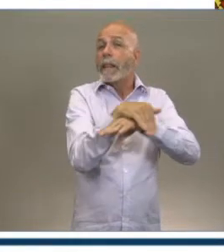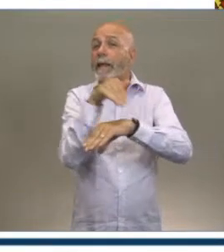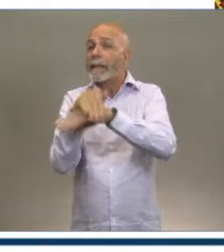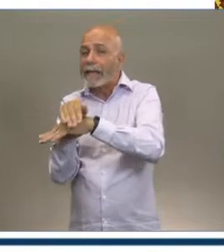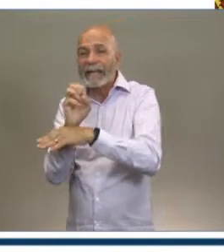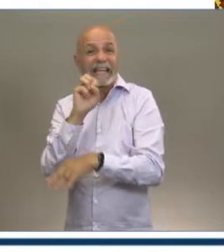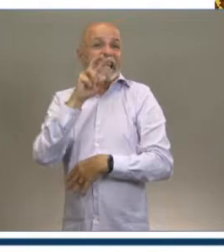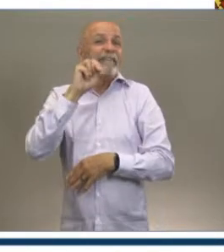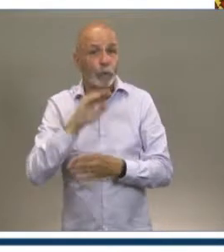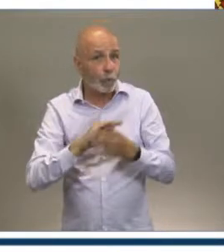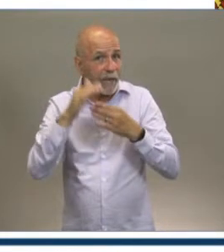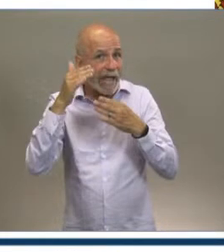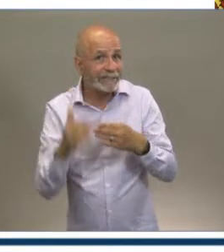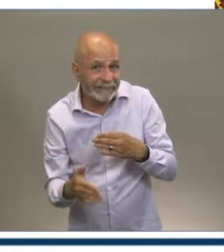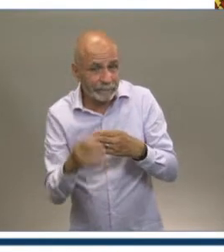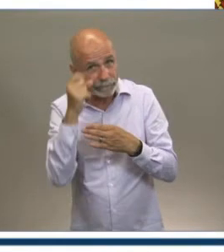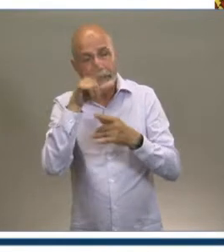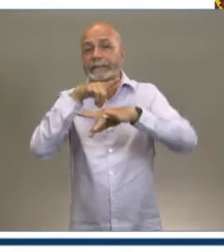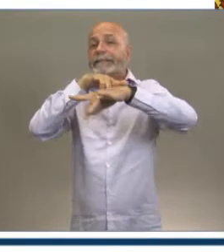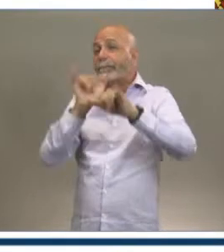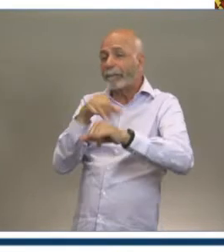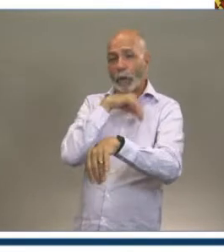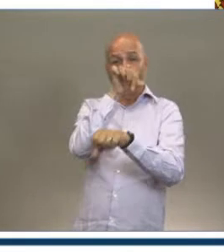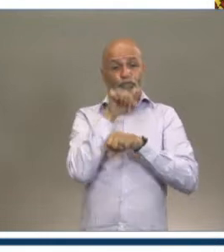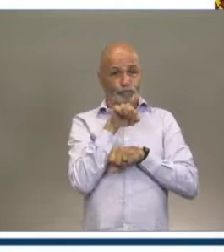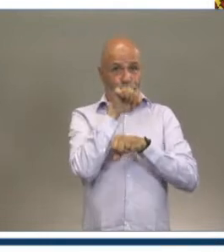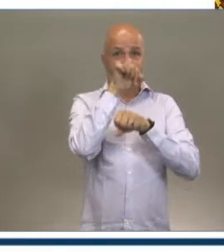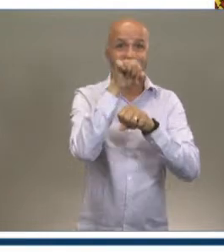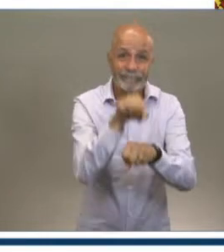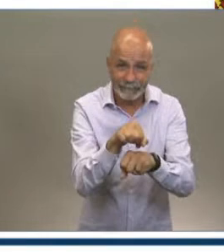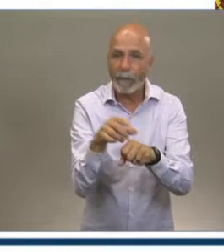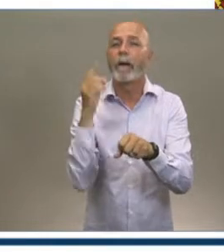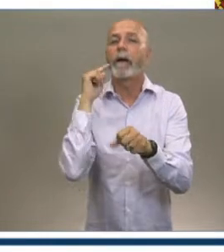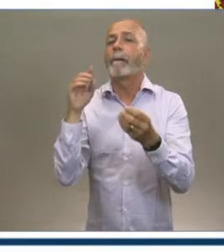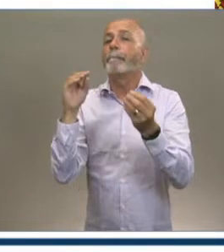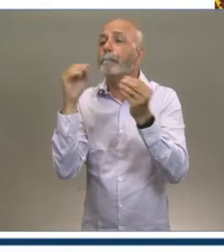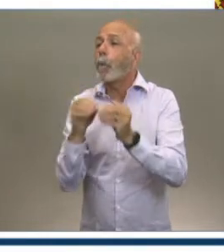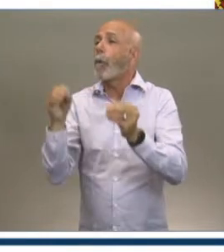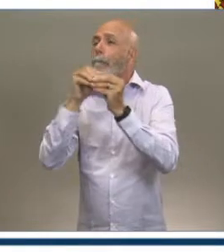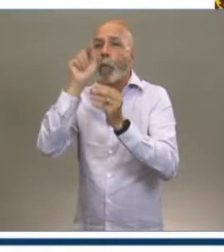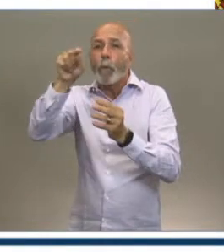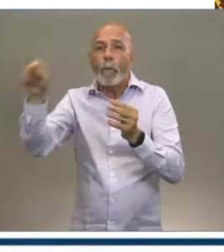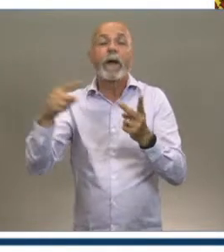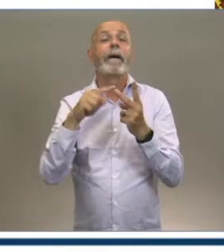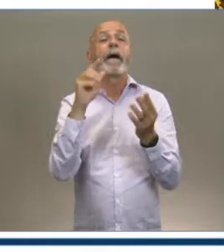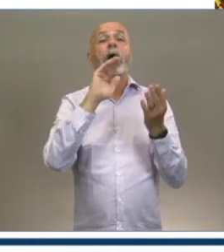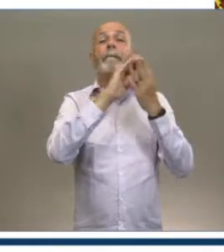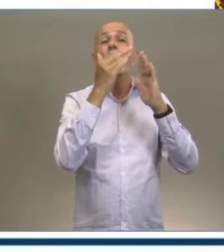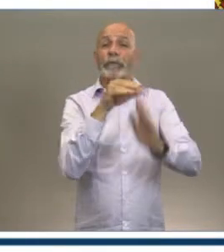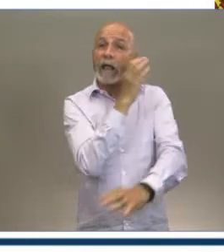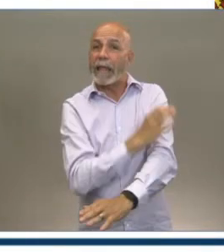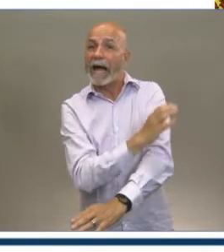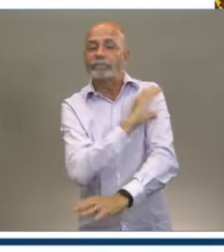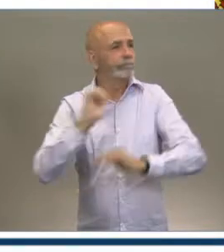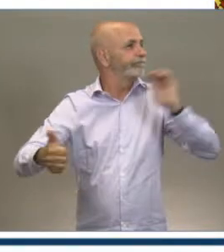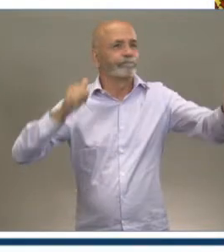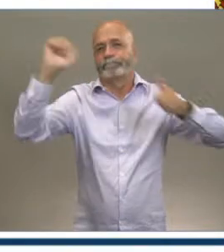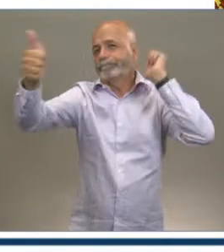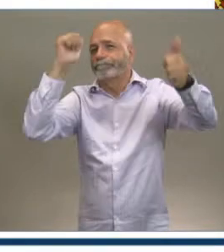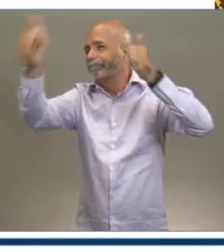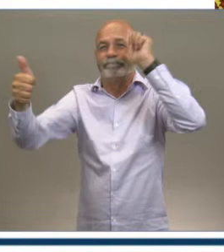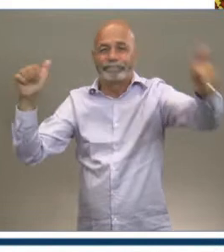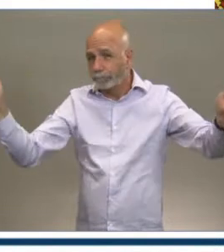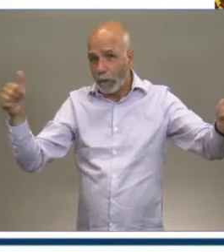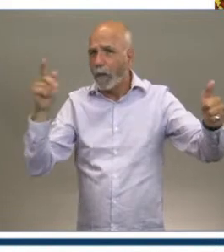drive-through capacity, and we're opening more community clinics. We are trying to provide as many options as possible for Nova Scotians to get out and